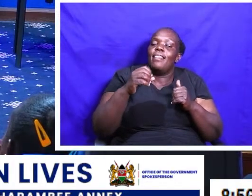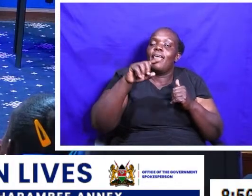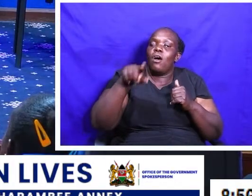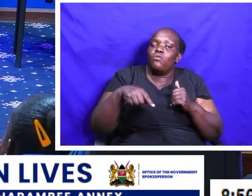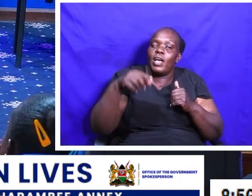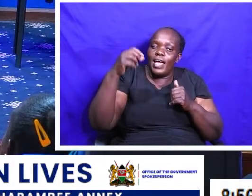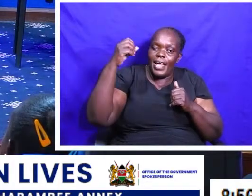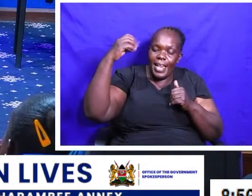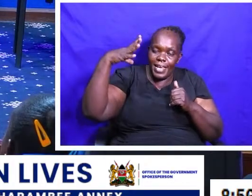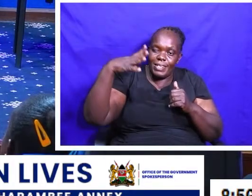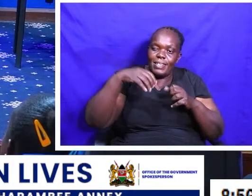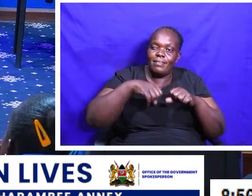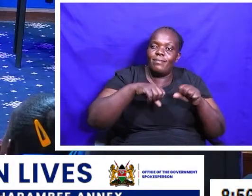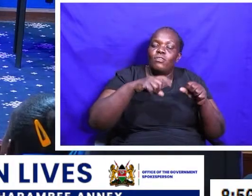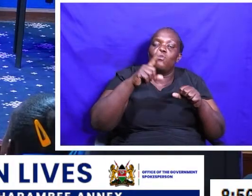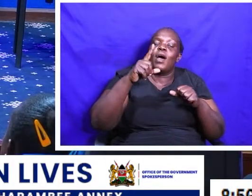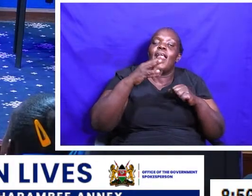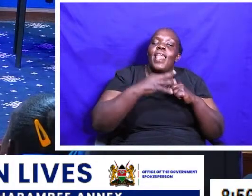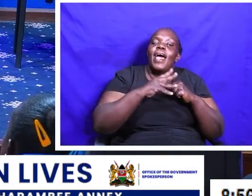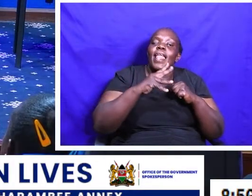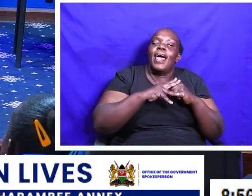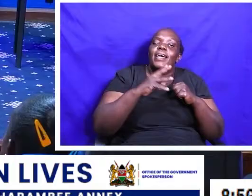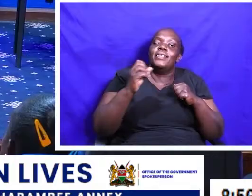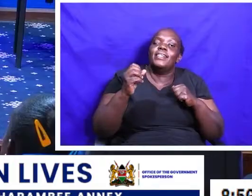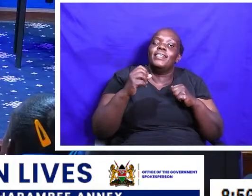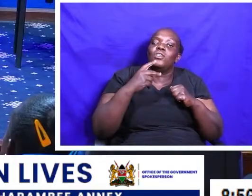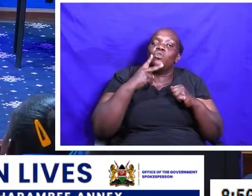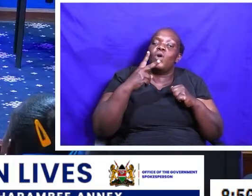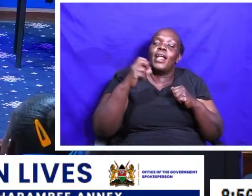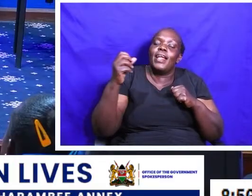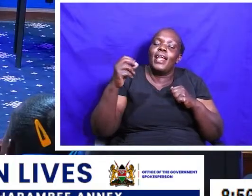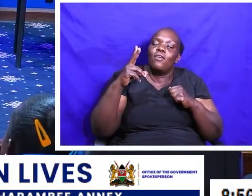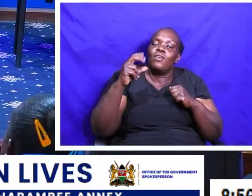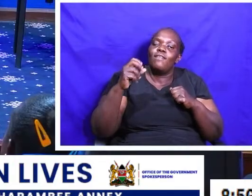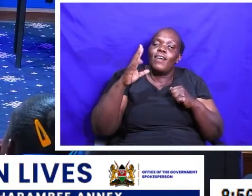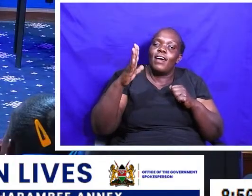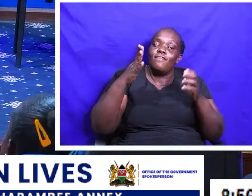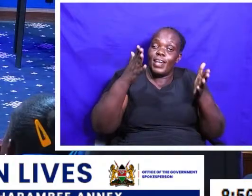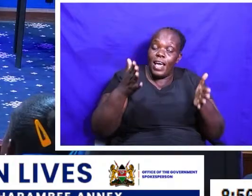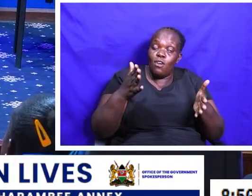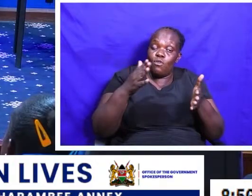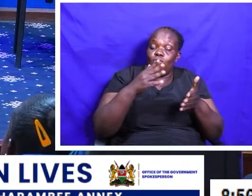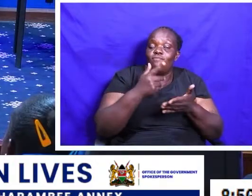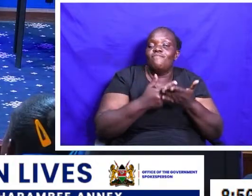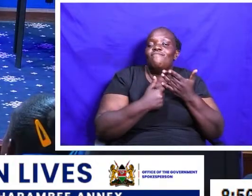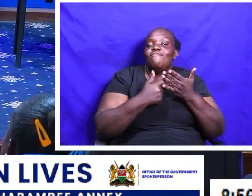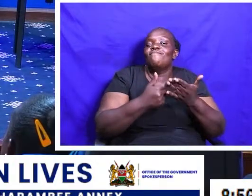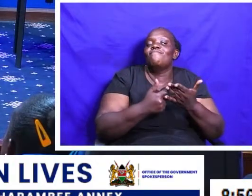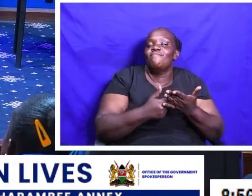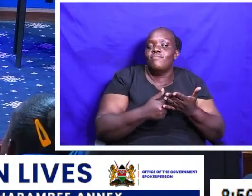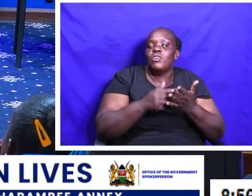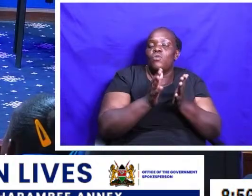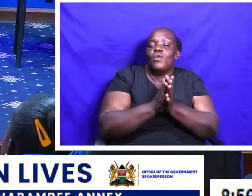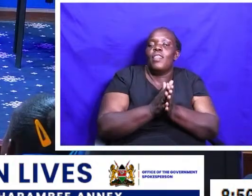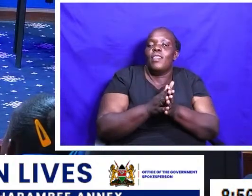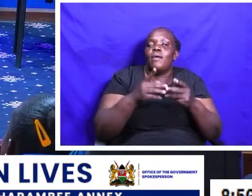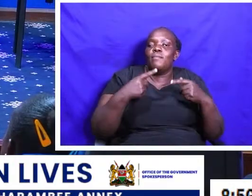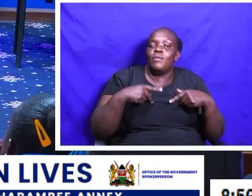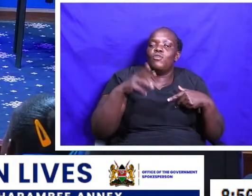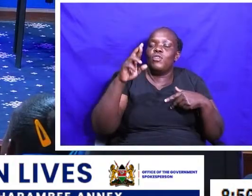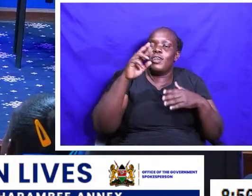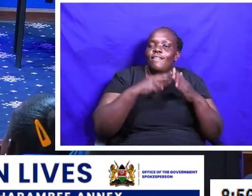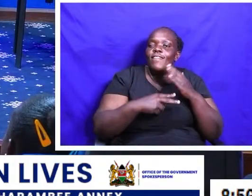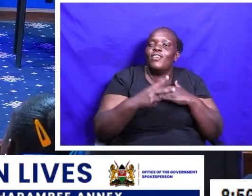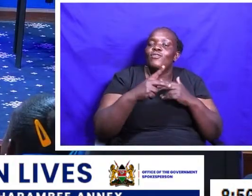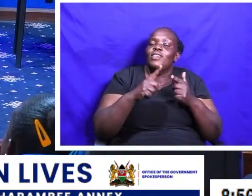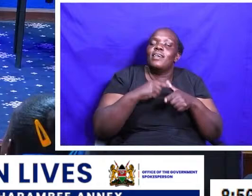180,000. Electric bike were around 190, 225,000. But he negotiated with the specialist bureau